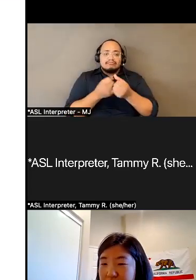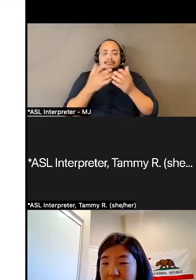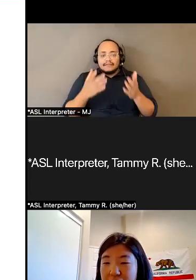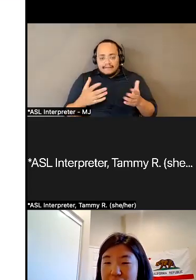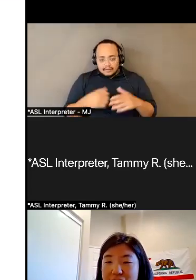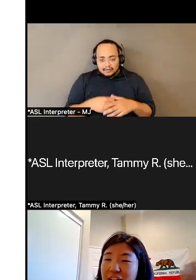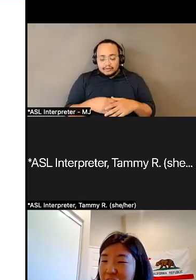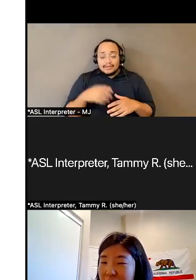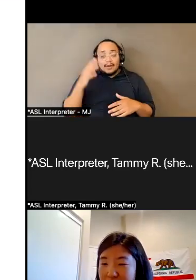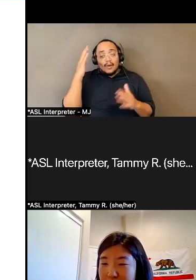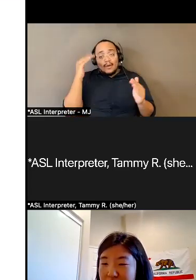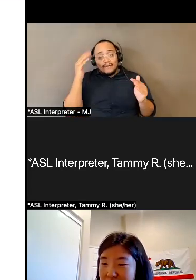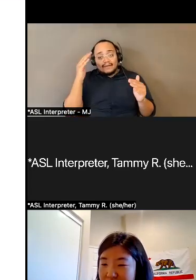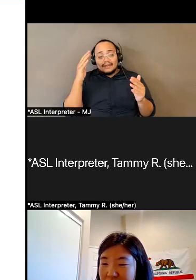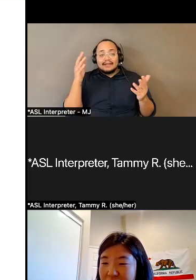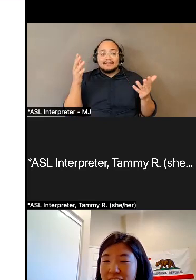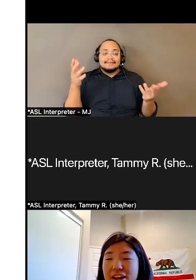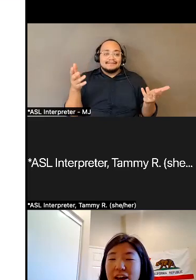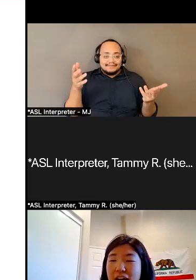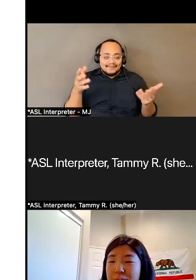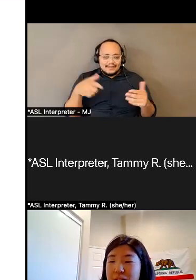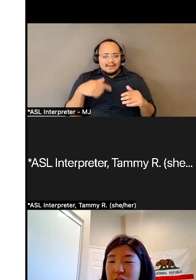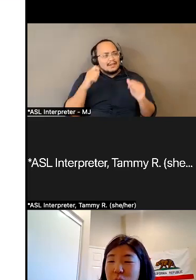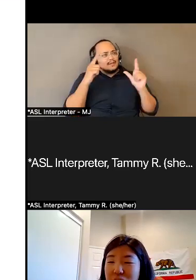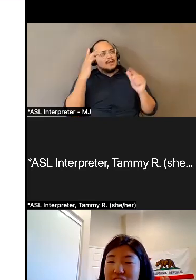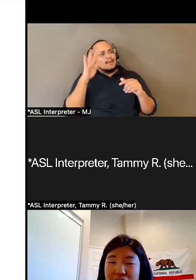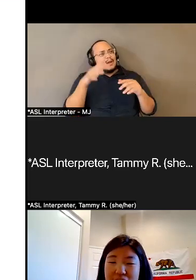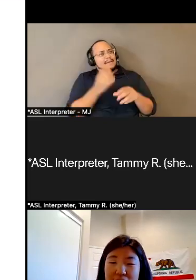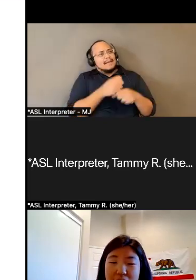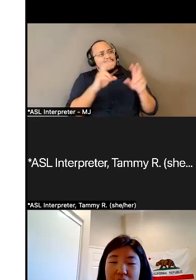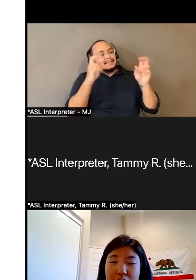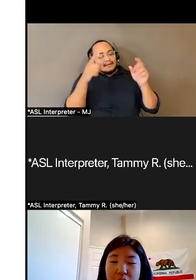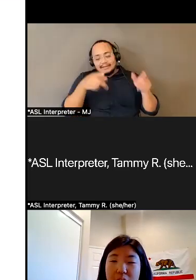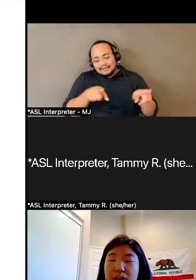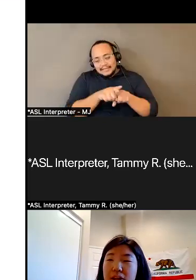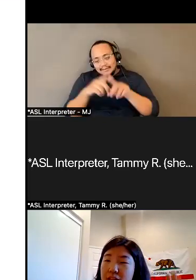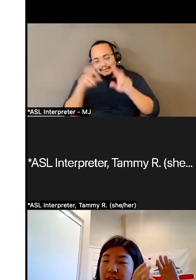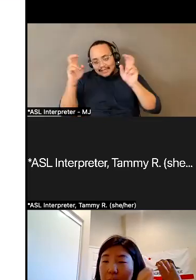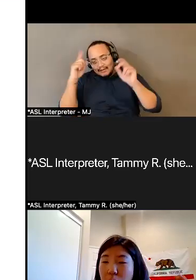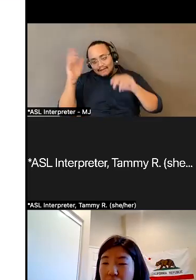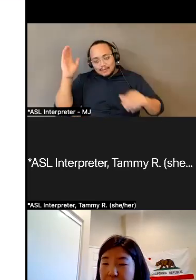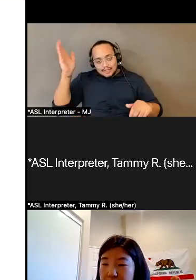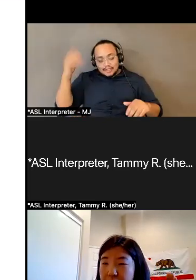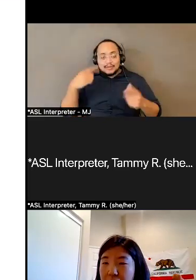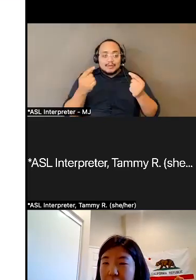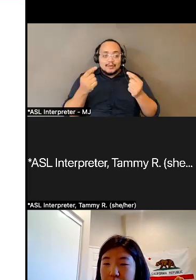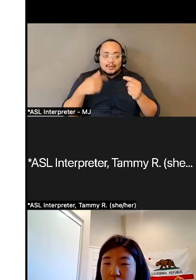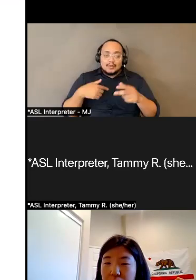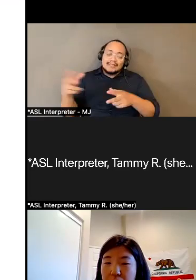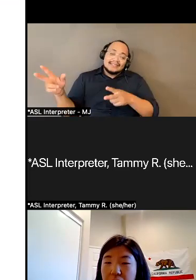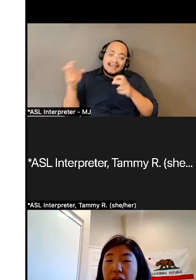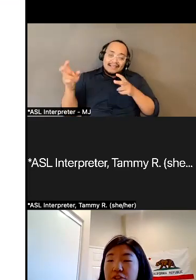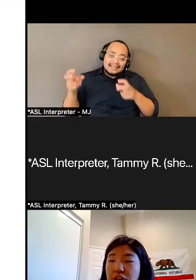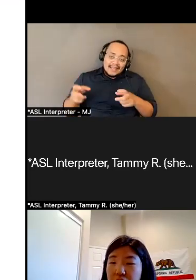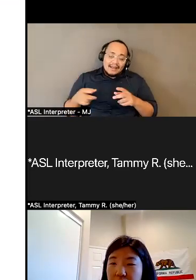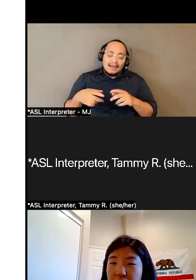you, because that is the title of this presentation. So we take the data from the Support Every Survivor